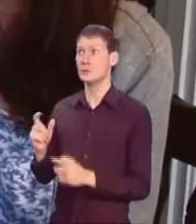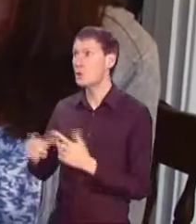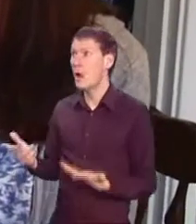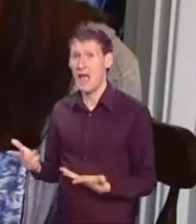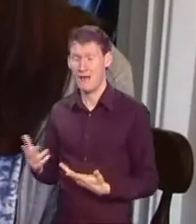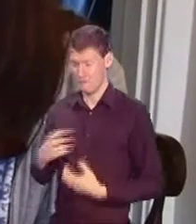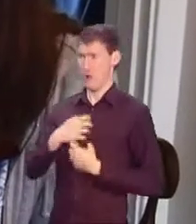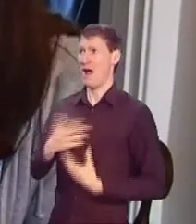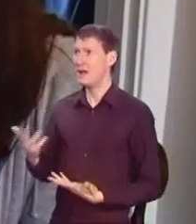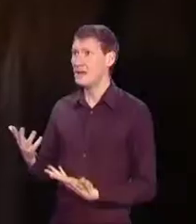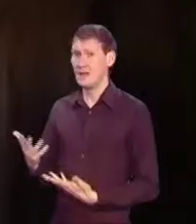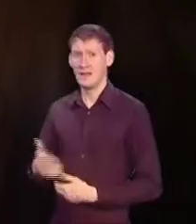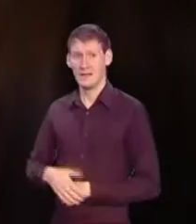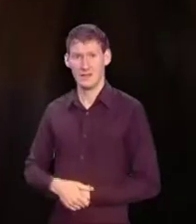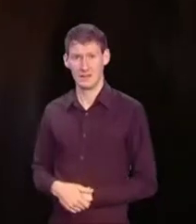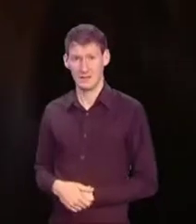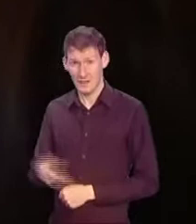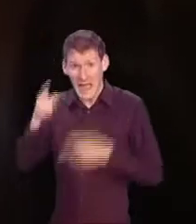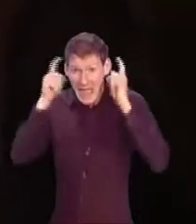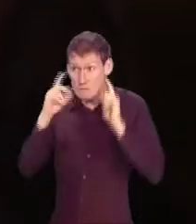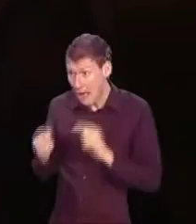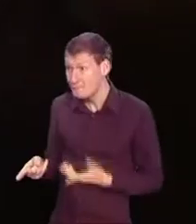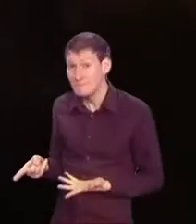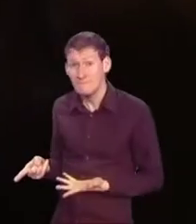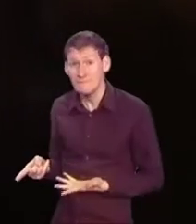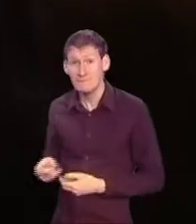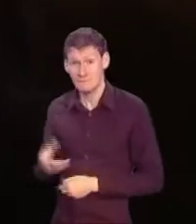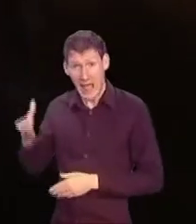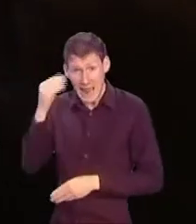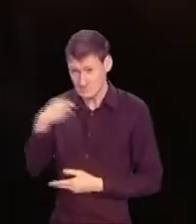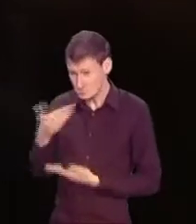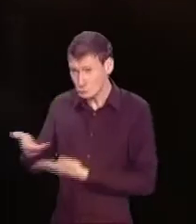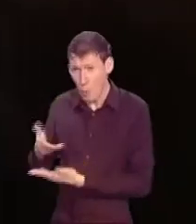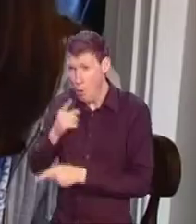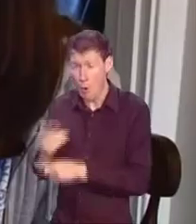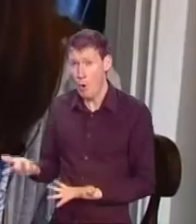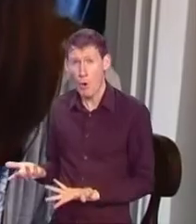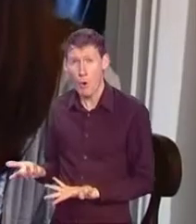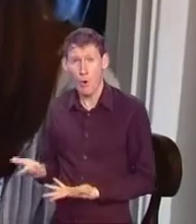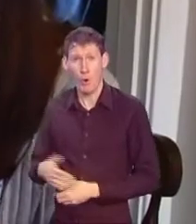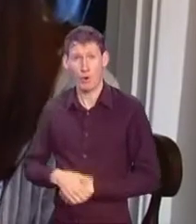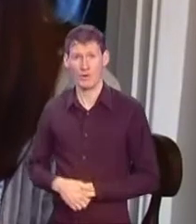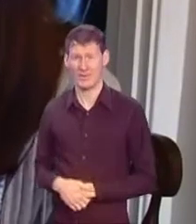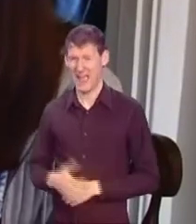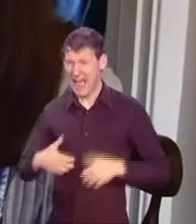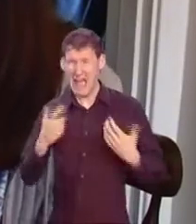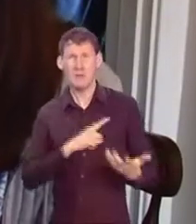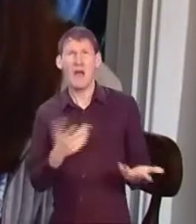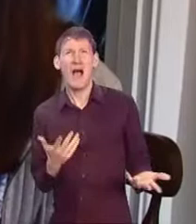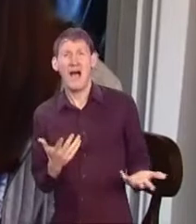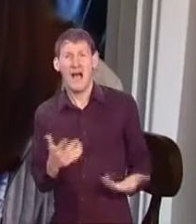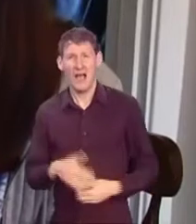You scared the life out of me. Have you got your hearing aids in? Have you heard a word I've said? What are you annoyed about